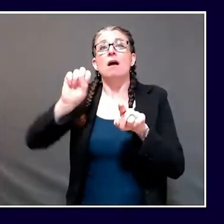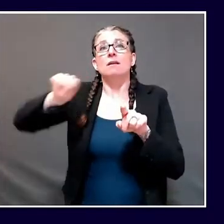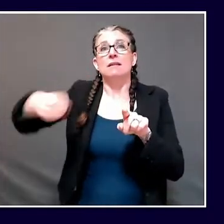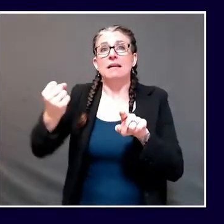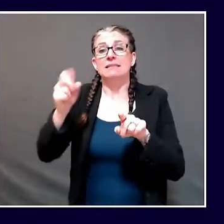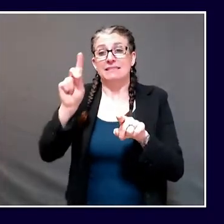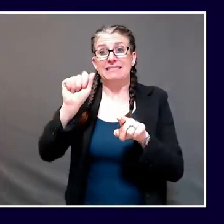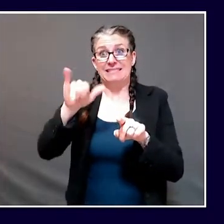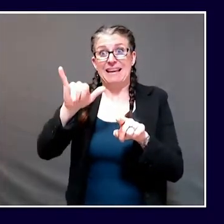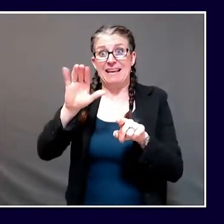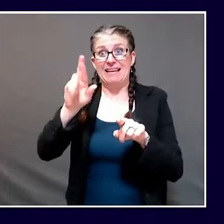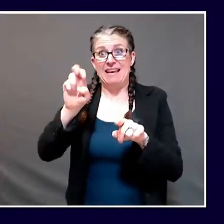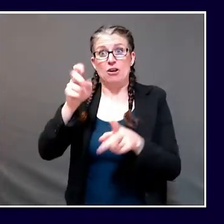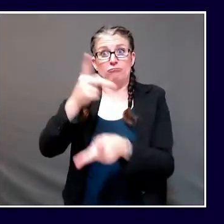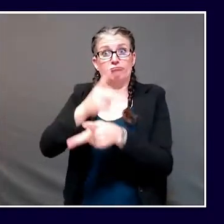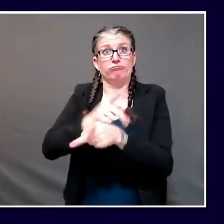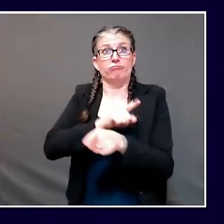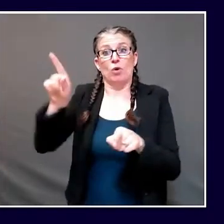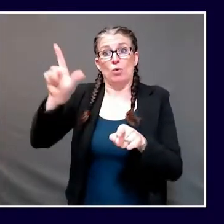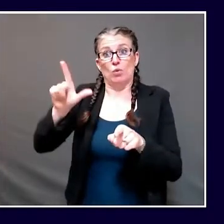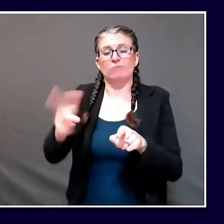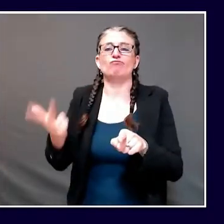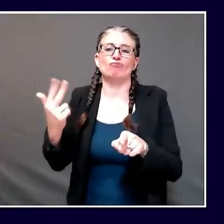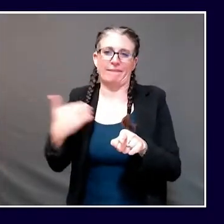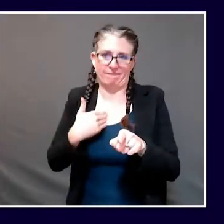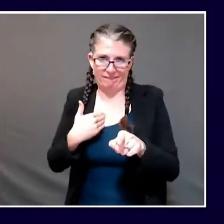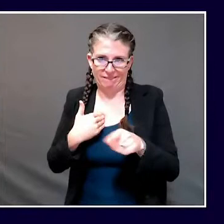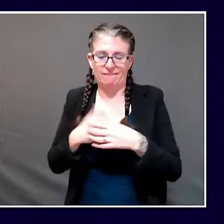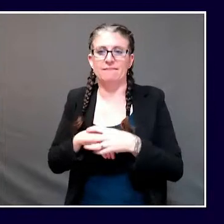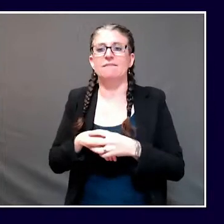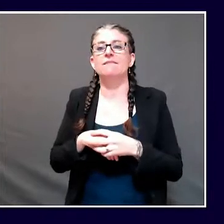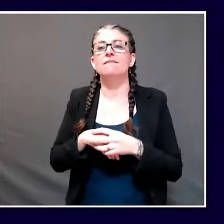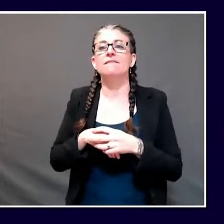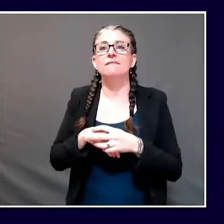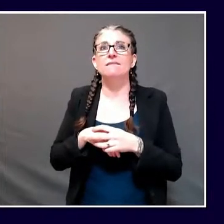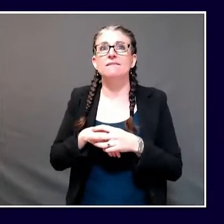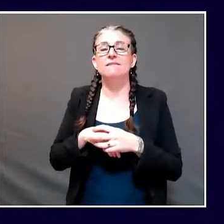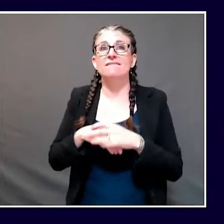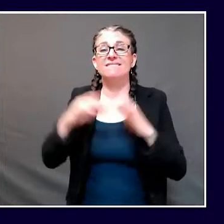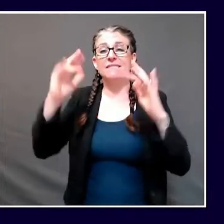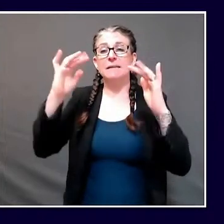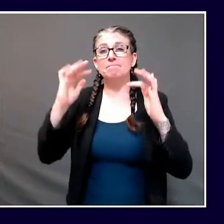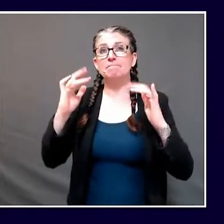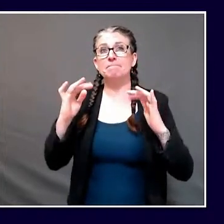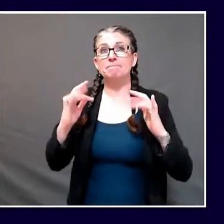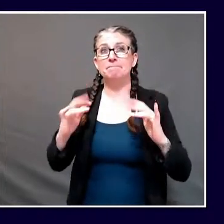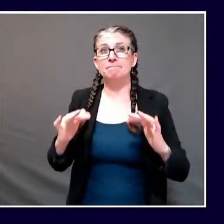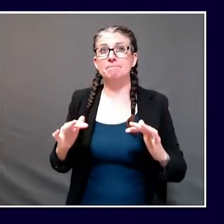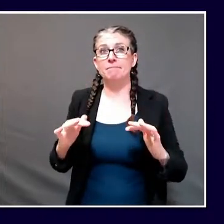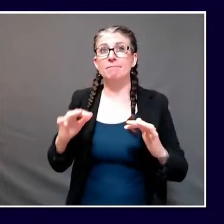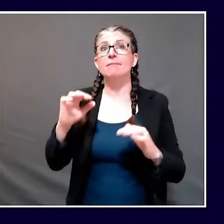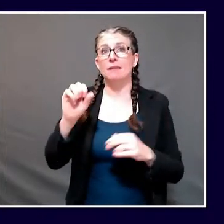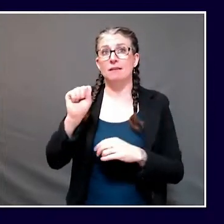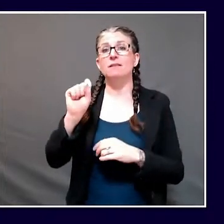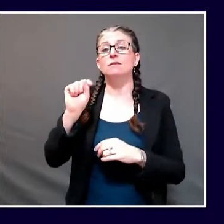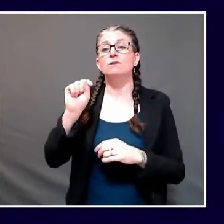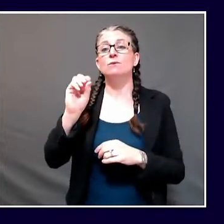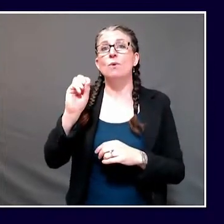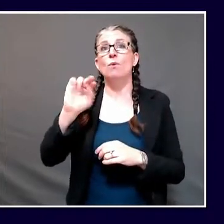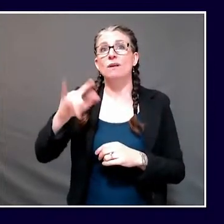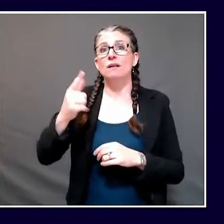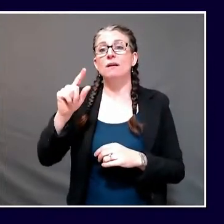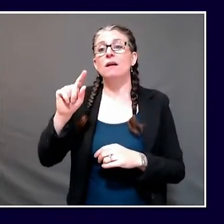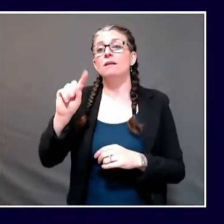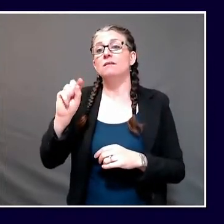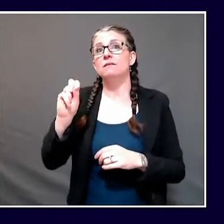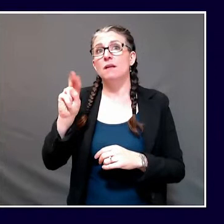the Island Nursing Home in Stonington on Deer Isle, 5 cases. At Somerset Primary Care in